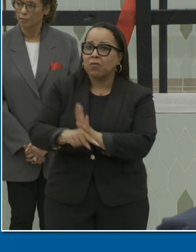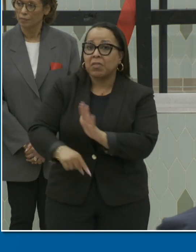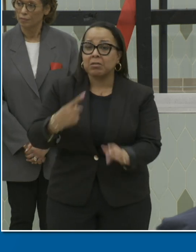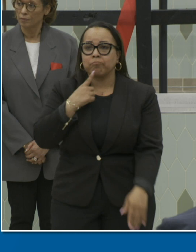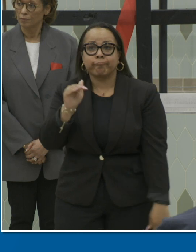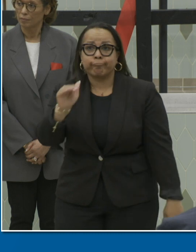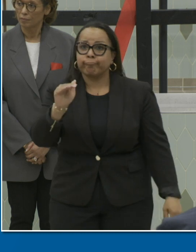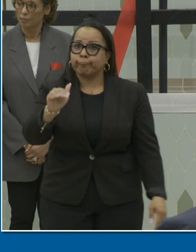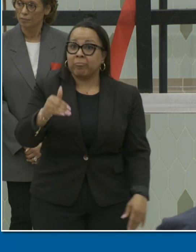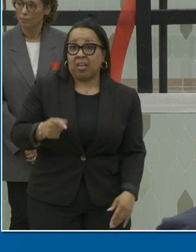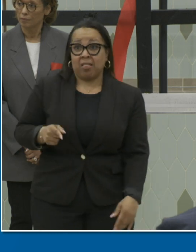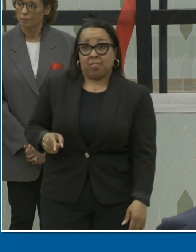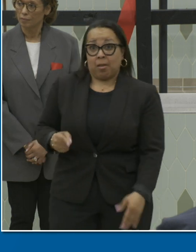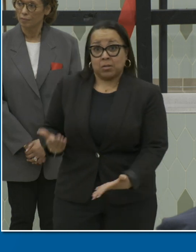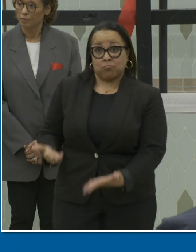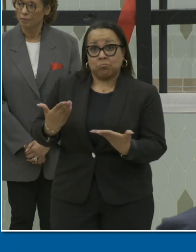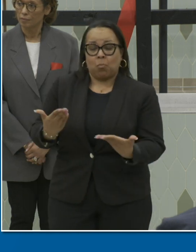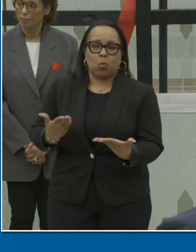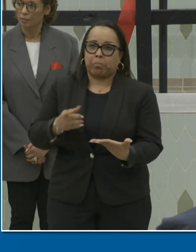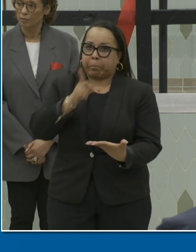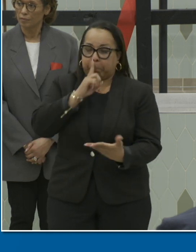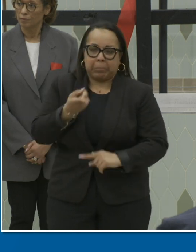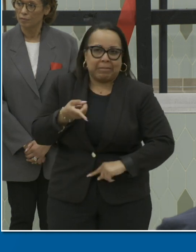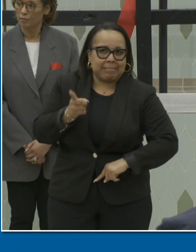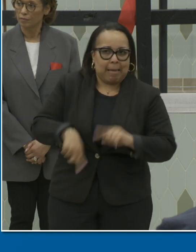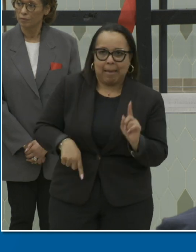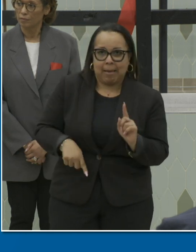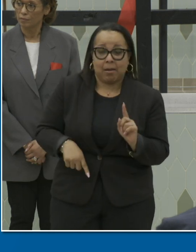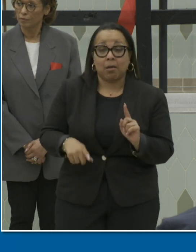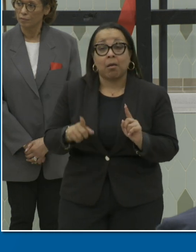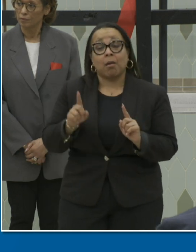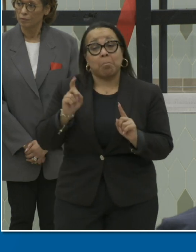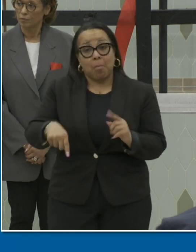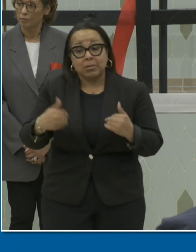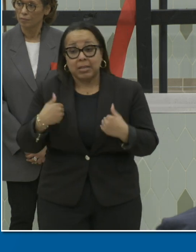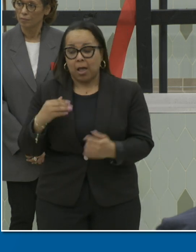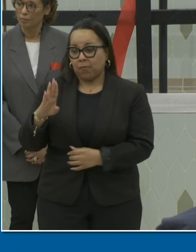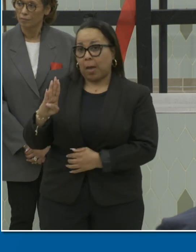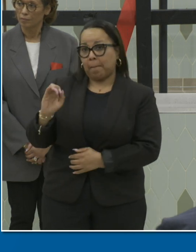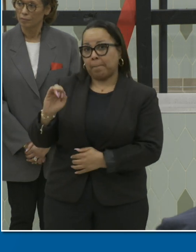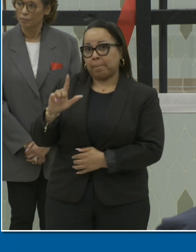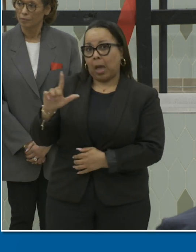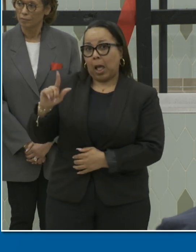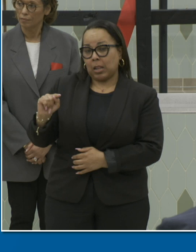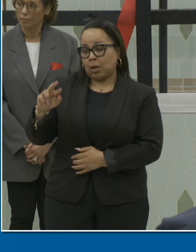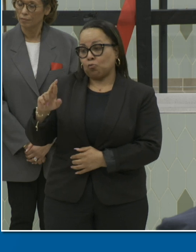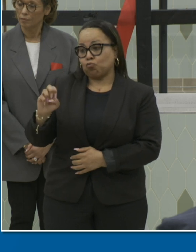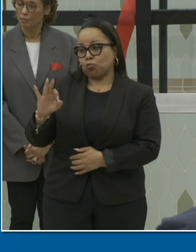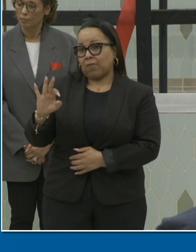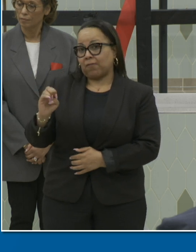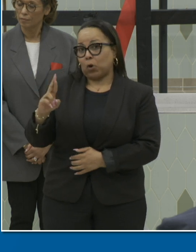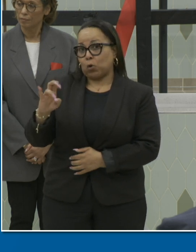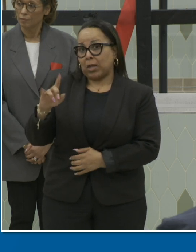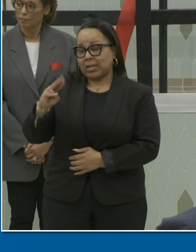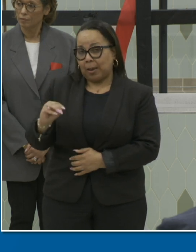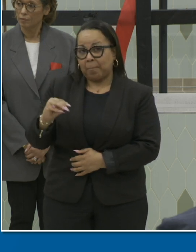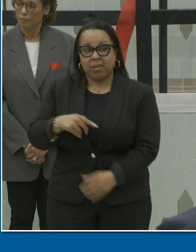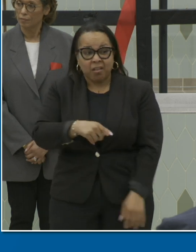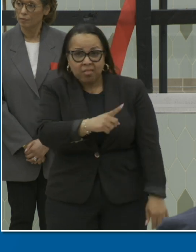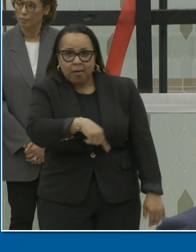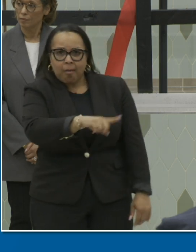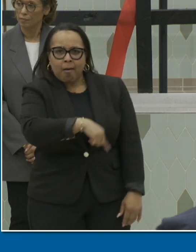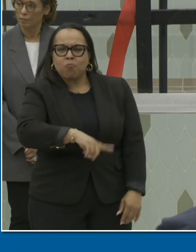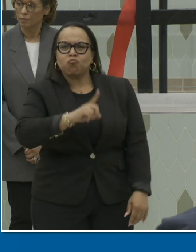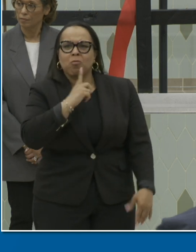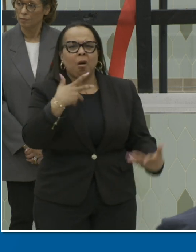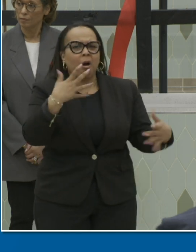said that no one can ever bring this up less by ballot referendum. Those forces have been fighting against